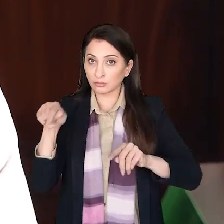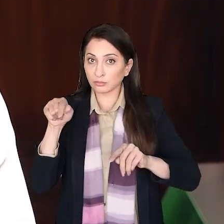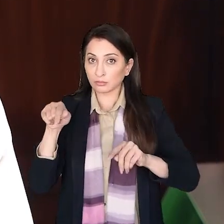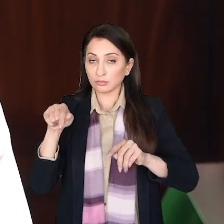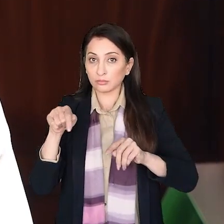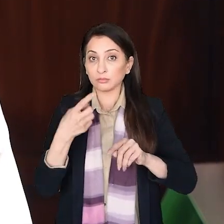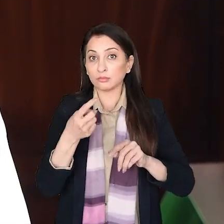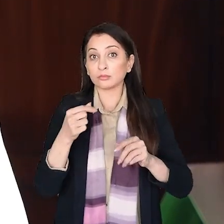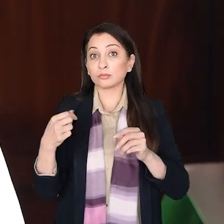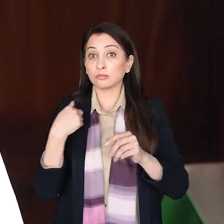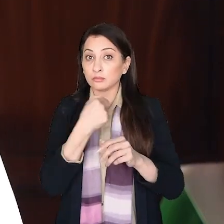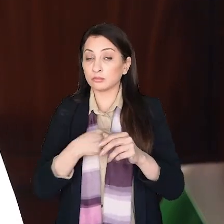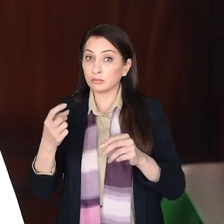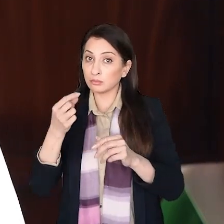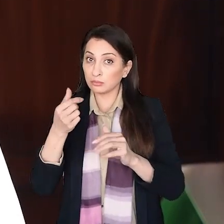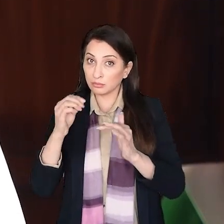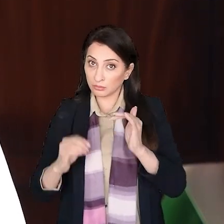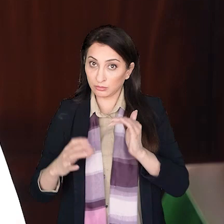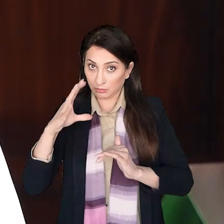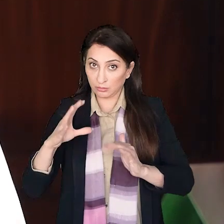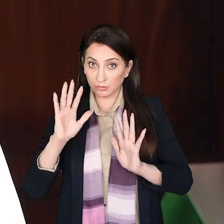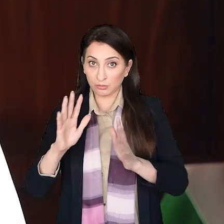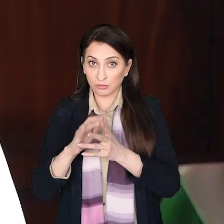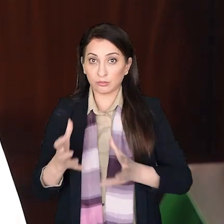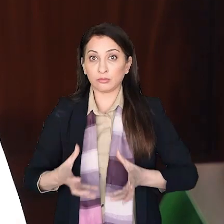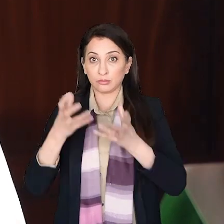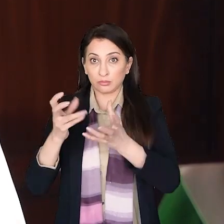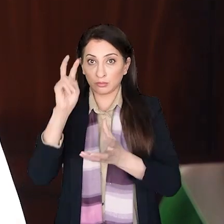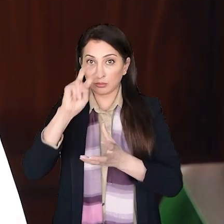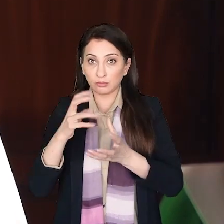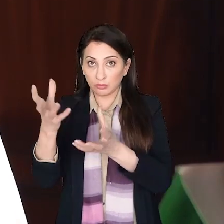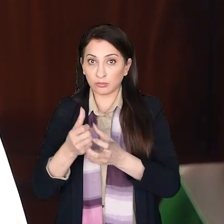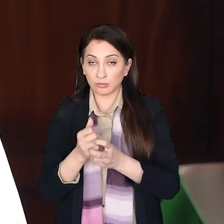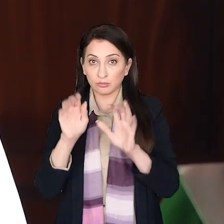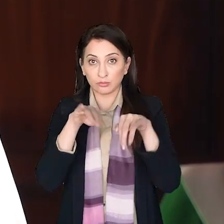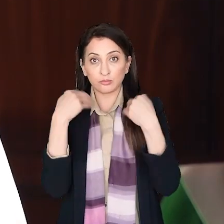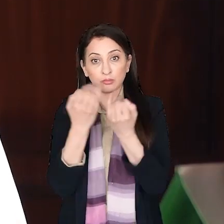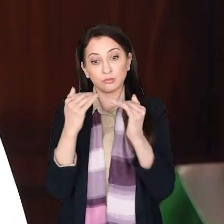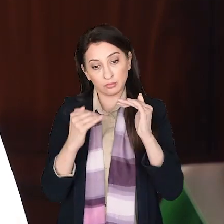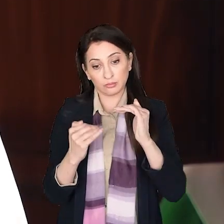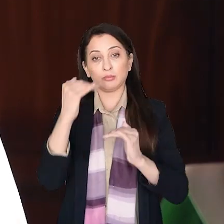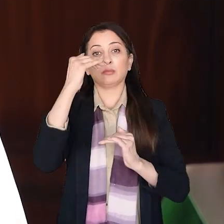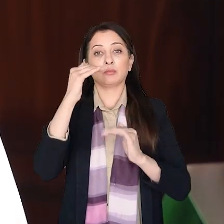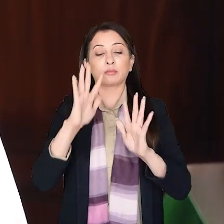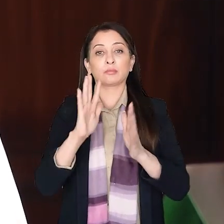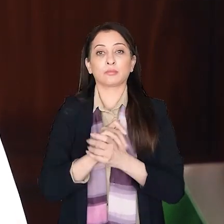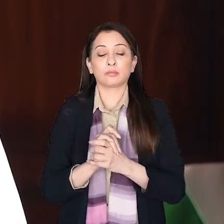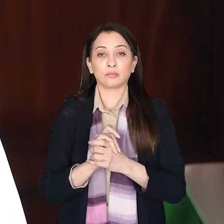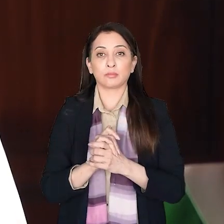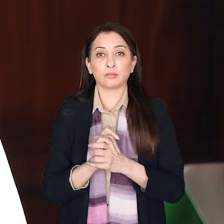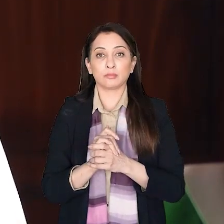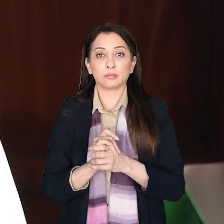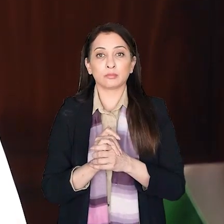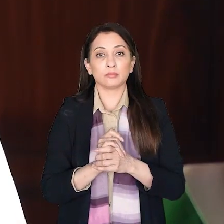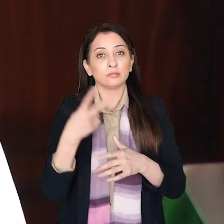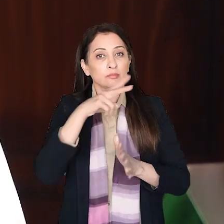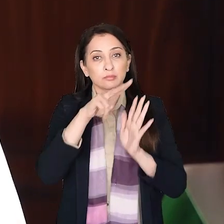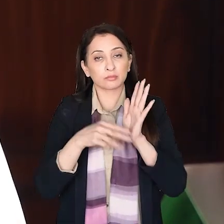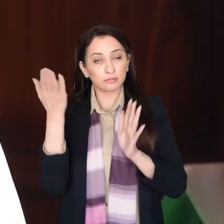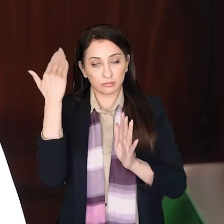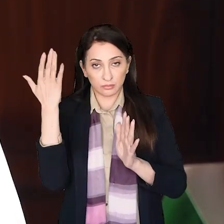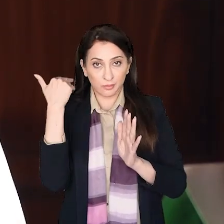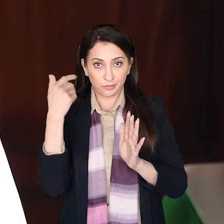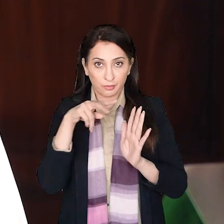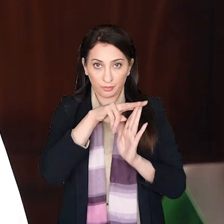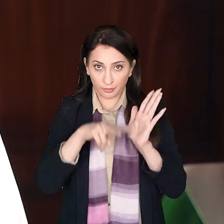to beat the price in China and make better quality and export in the world. However, due to certain public policies made a few